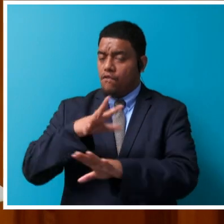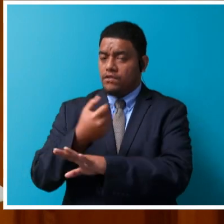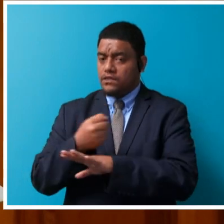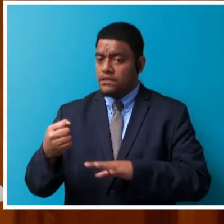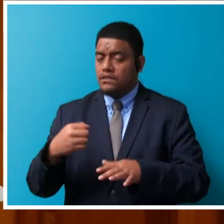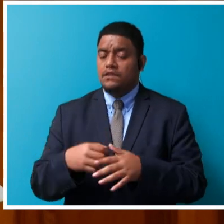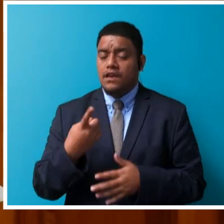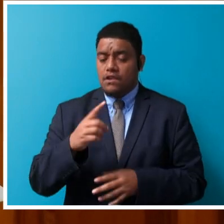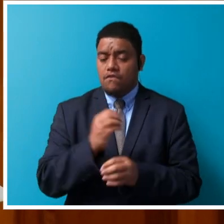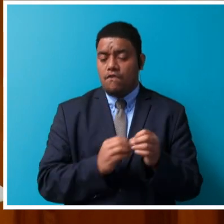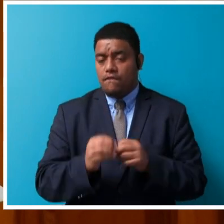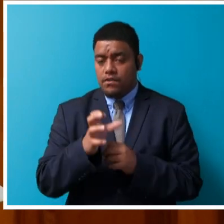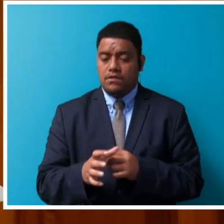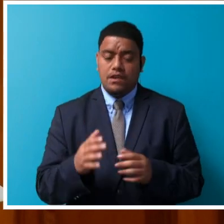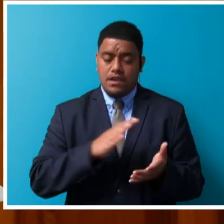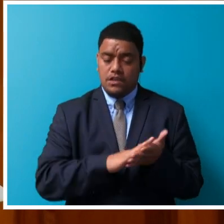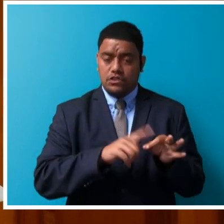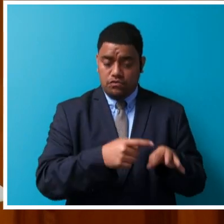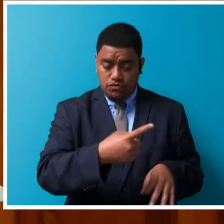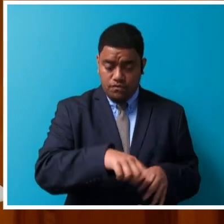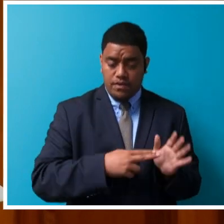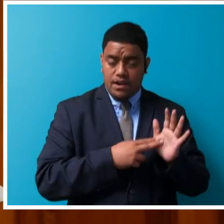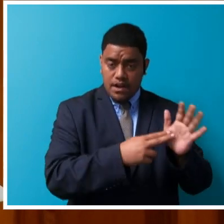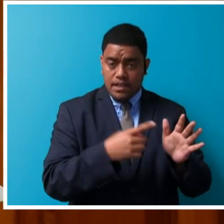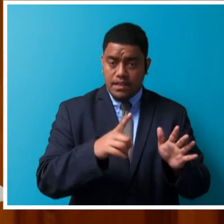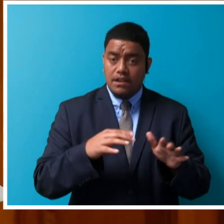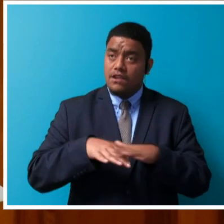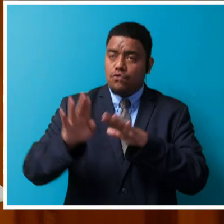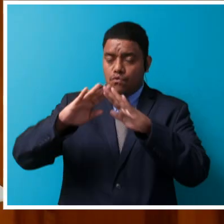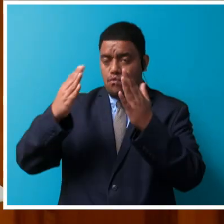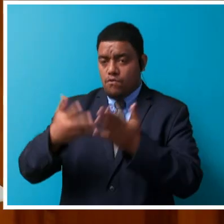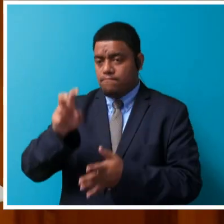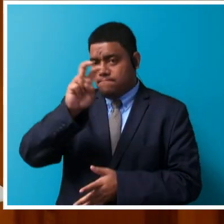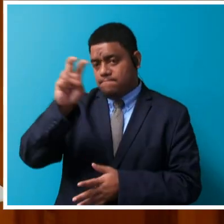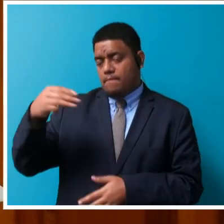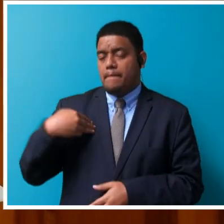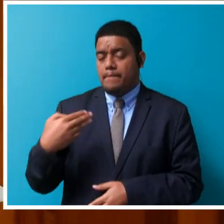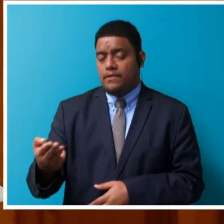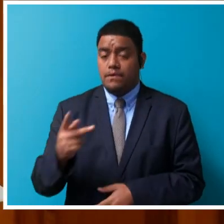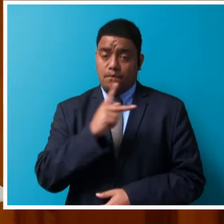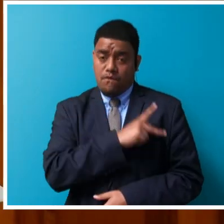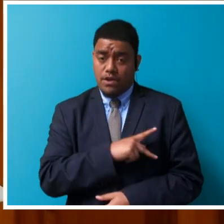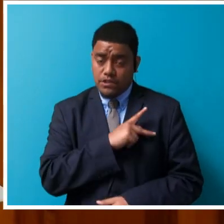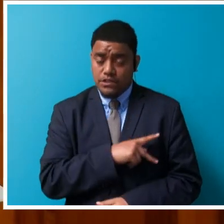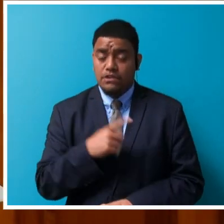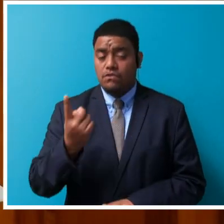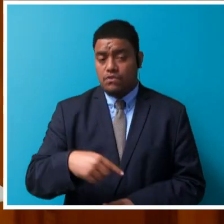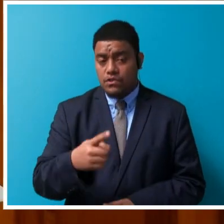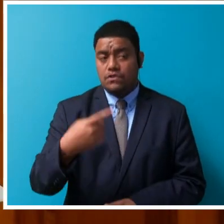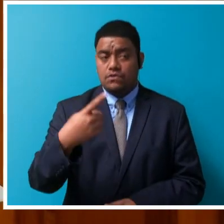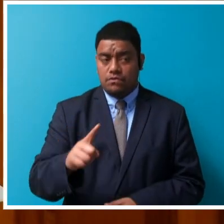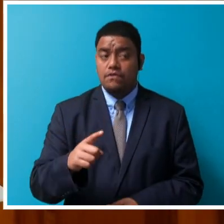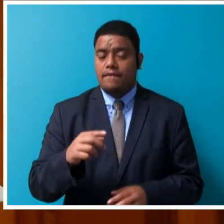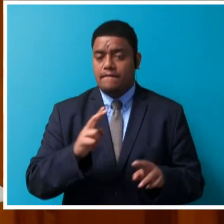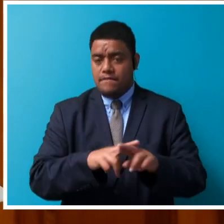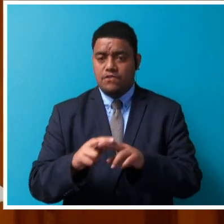and officers, both at headquarters in Nadi and across our overseas missions. Their professionalism continues to enhance